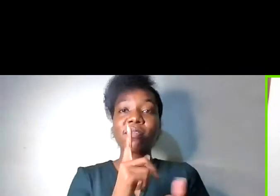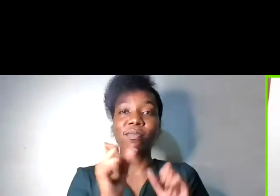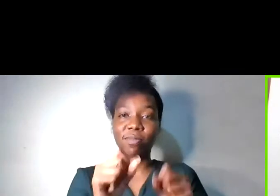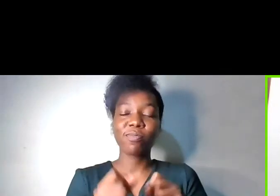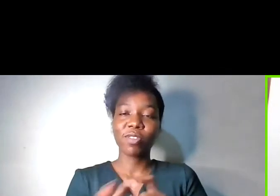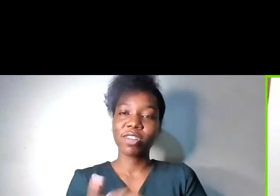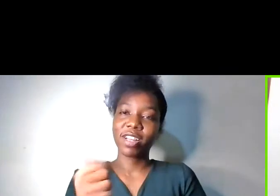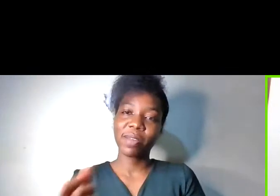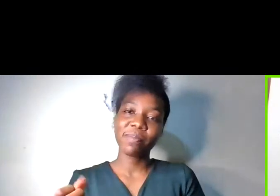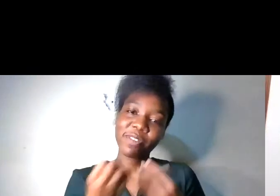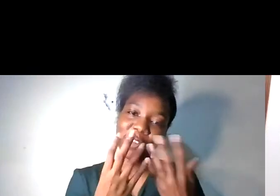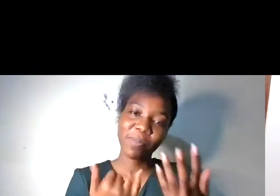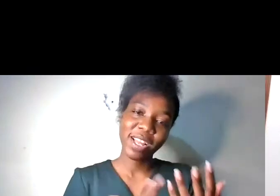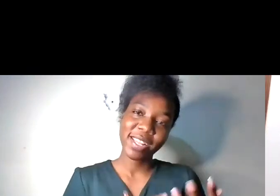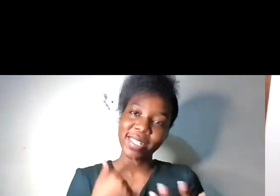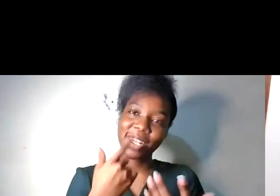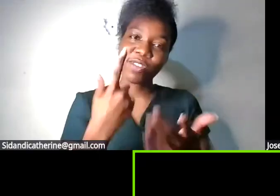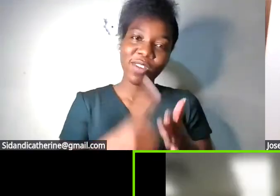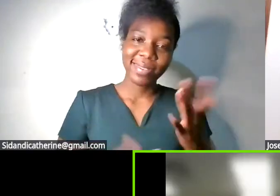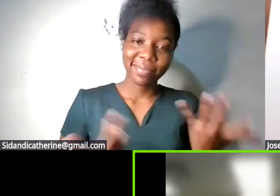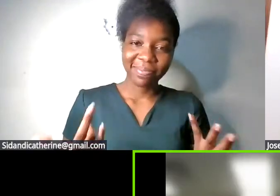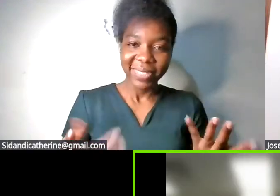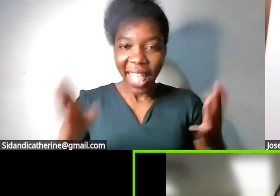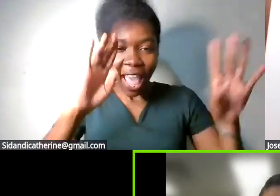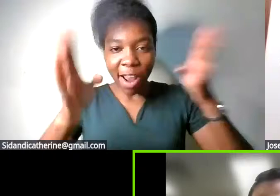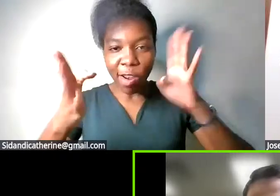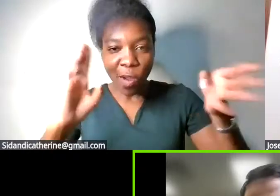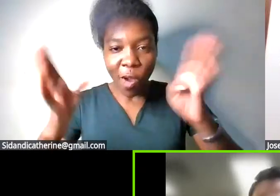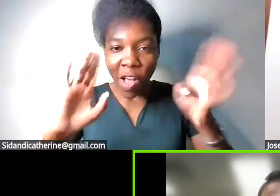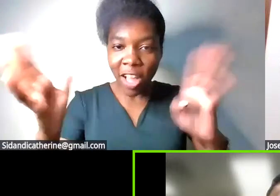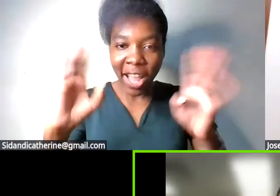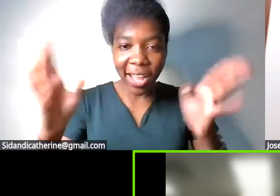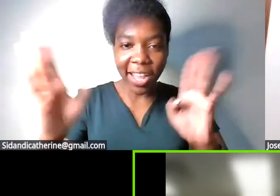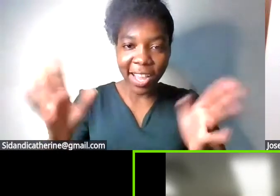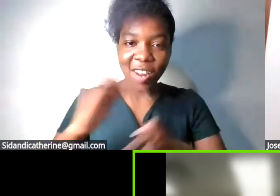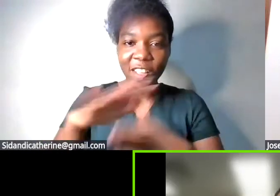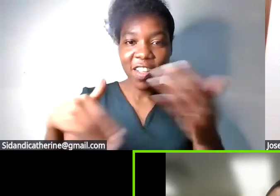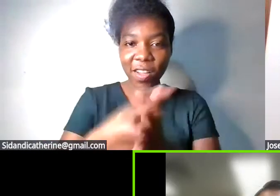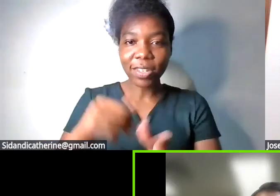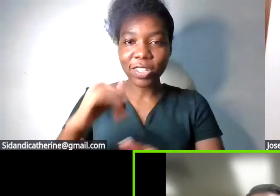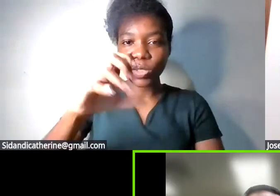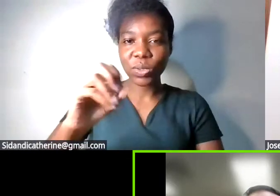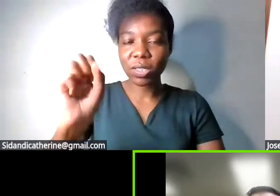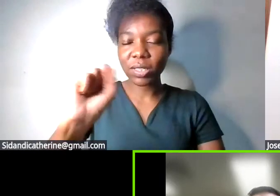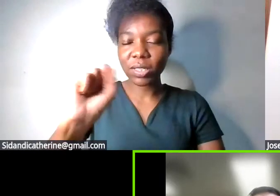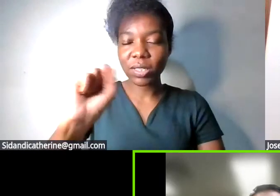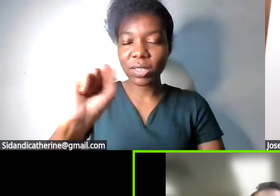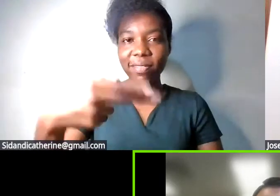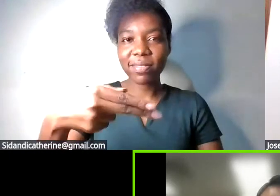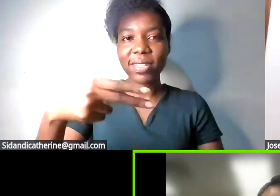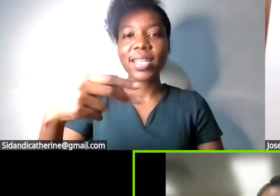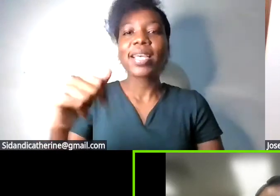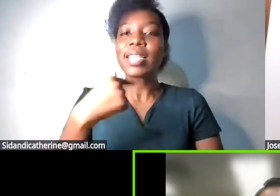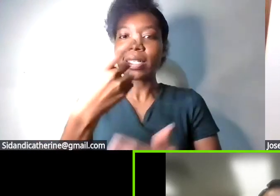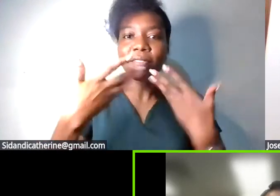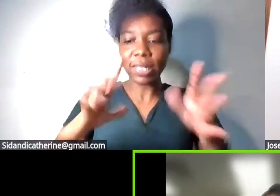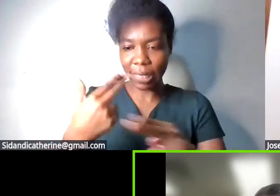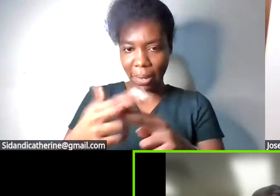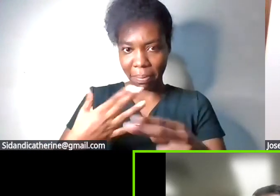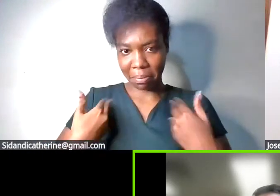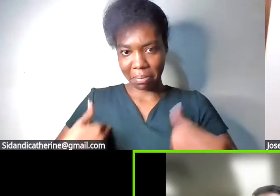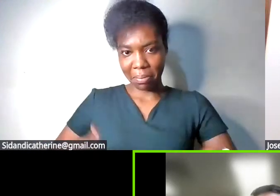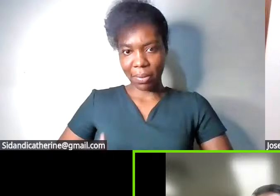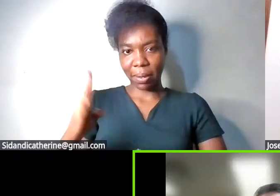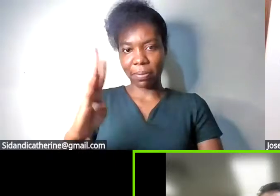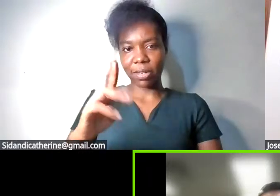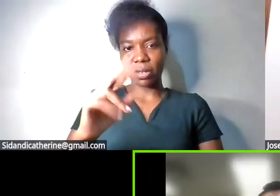say. Hello, everyone. As Joseph was saying, my name is Brian. I am one of the regional managers